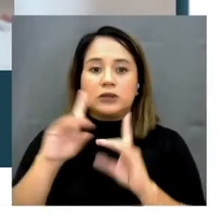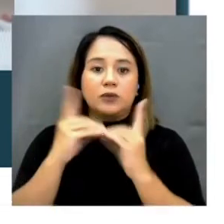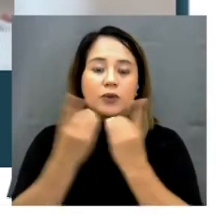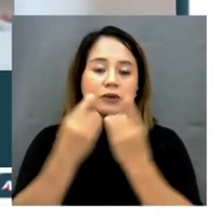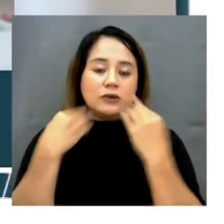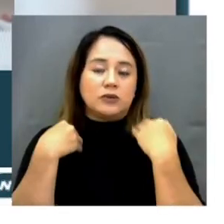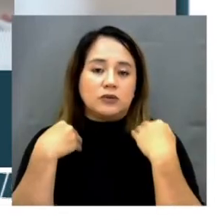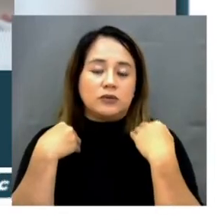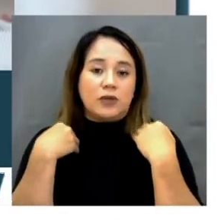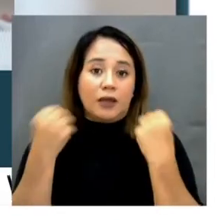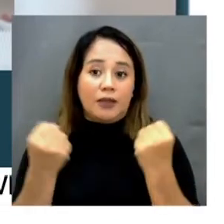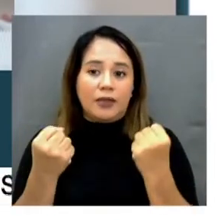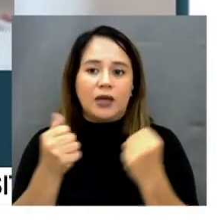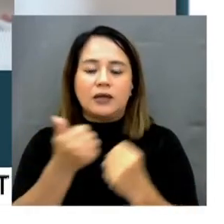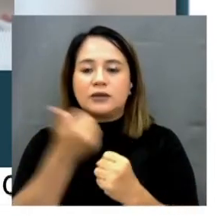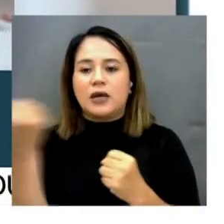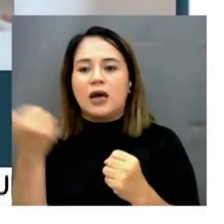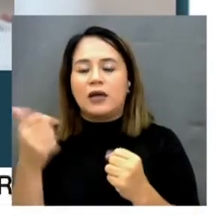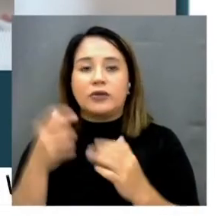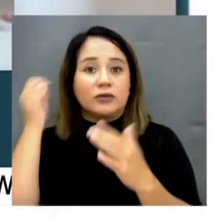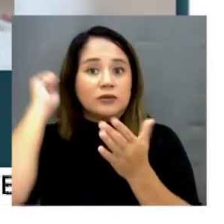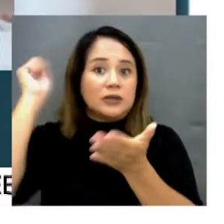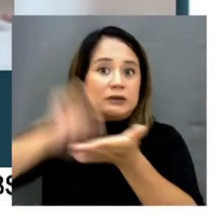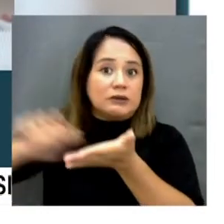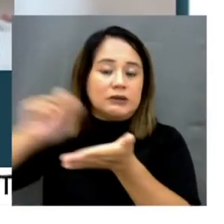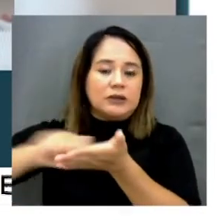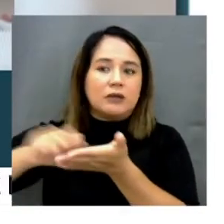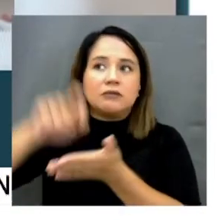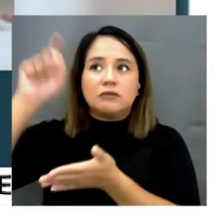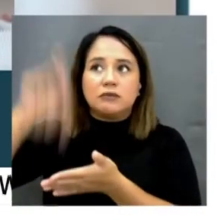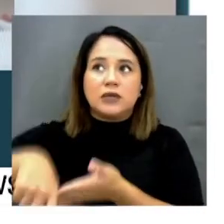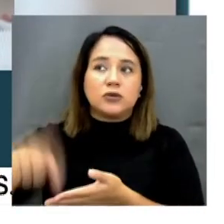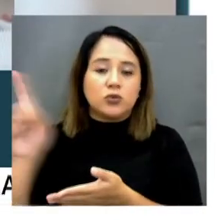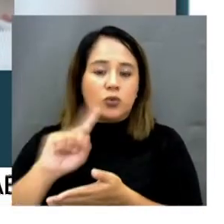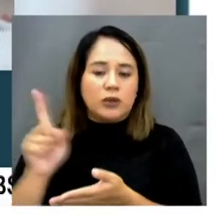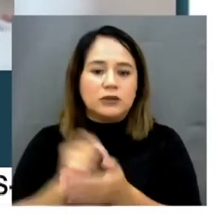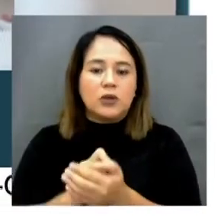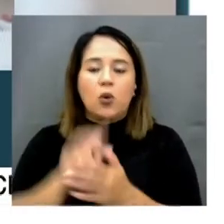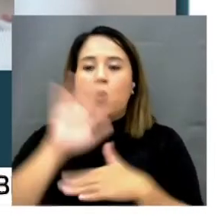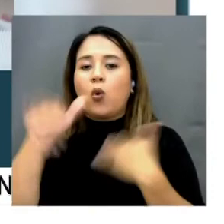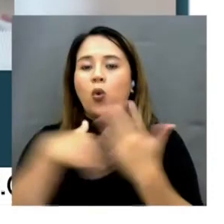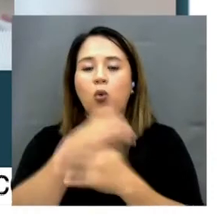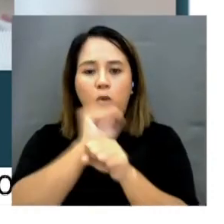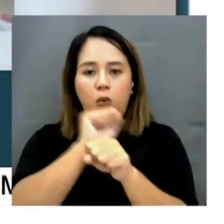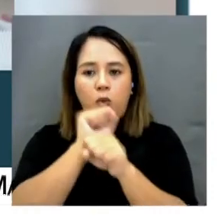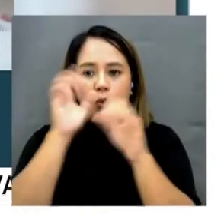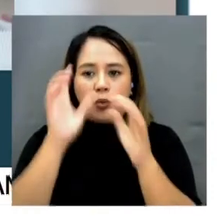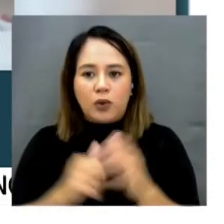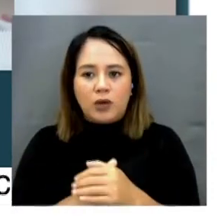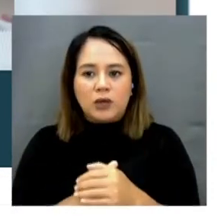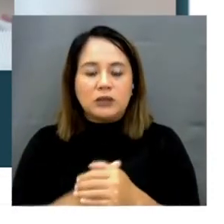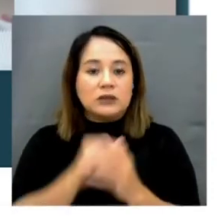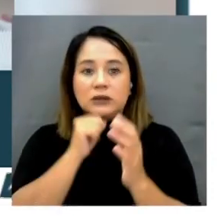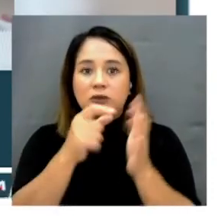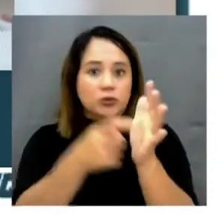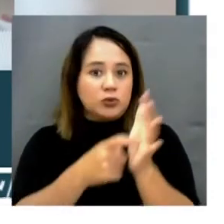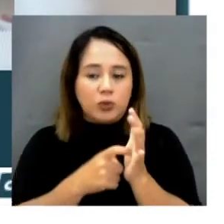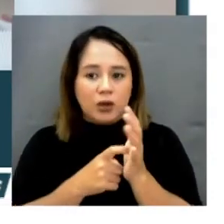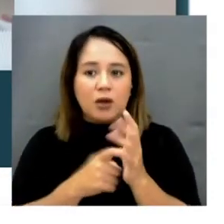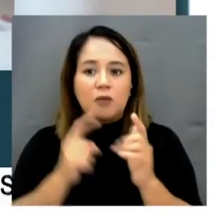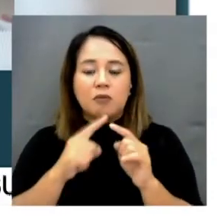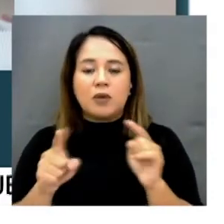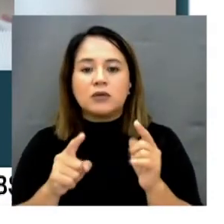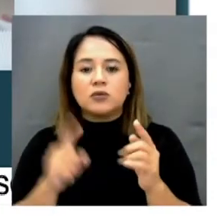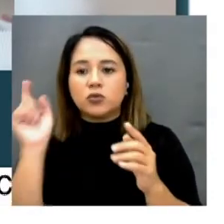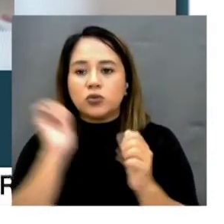and all cabinet secretaries is to help all employees, all people. It's not a mandate, but to redefine it